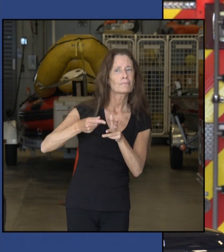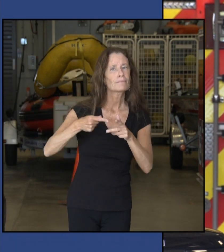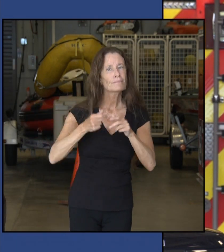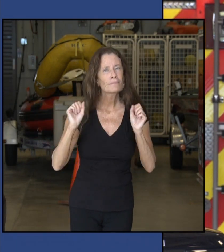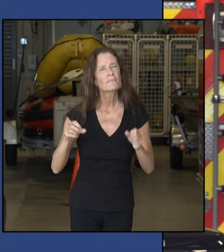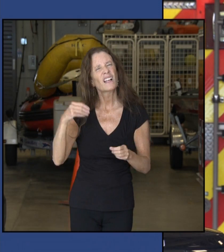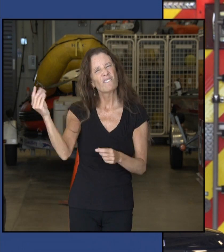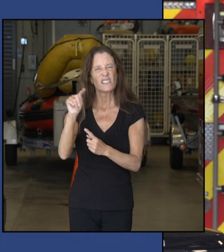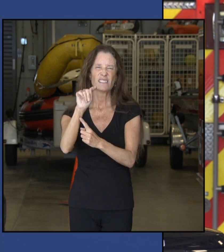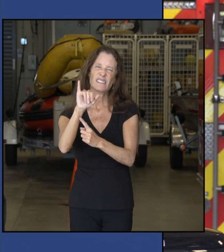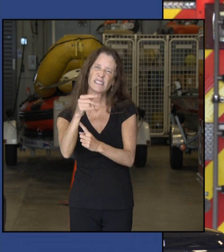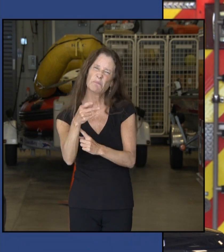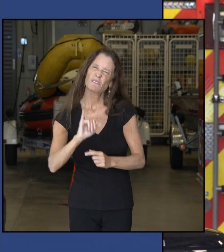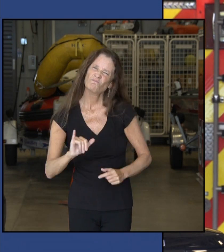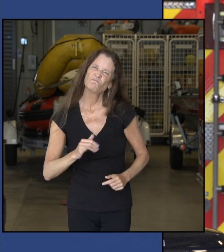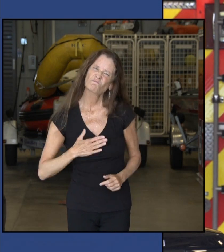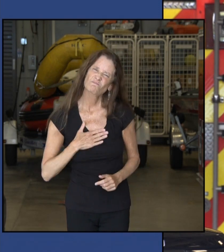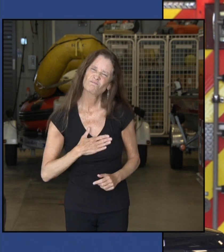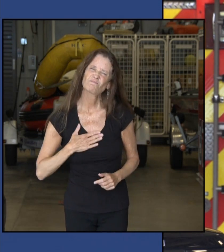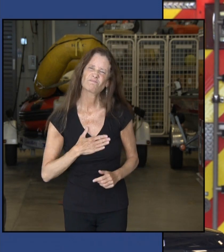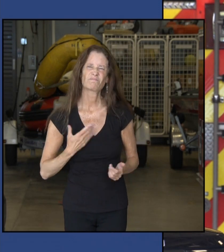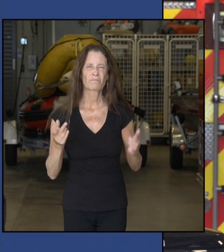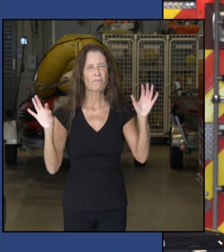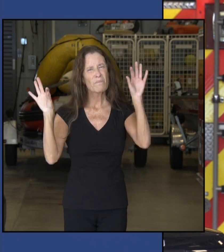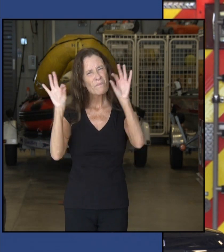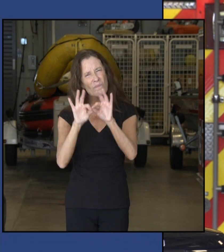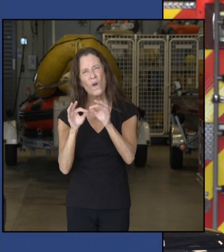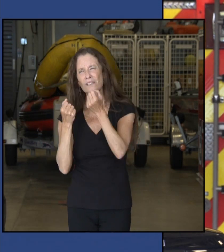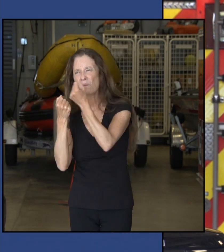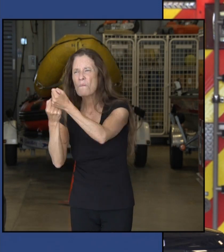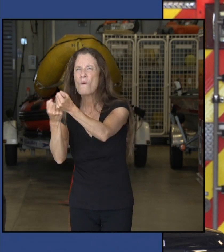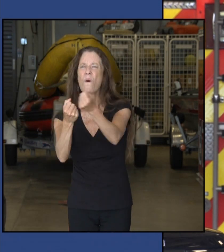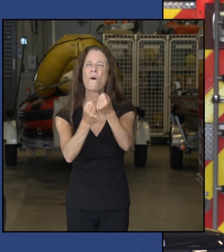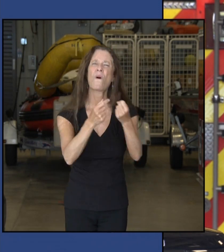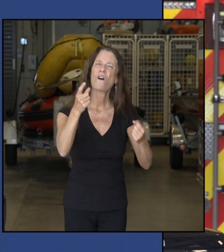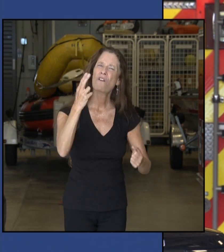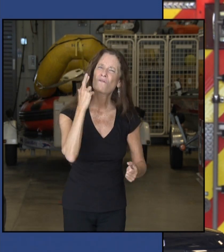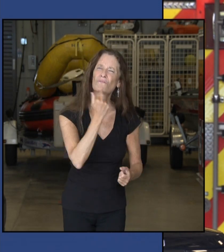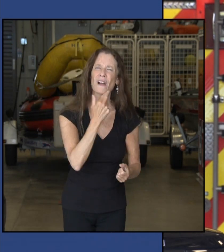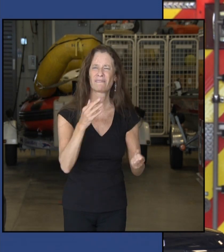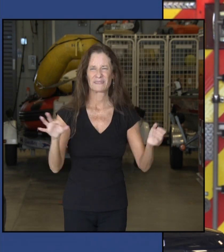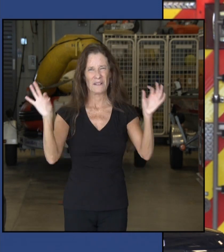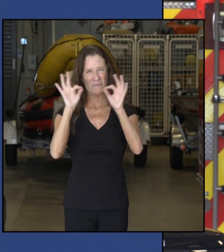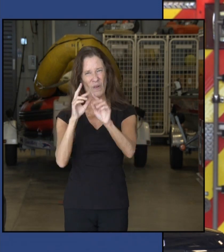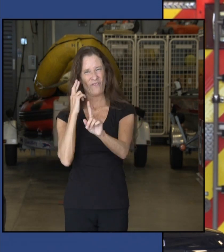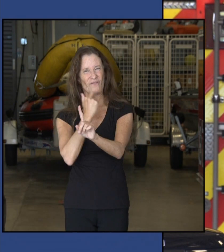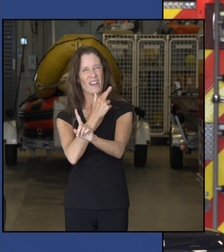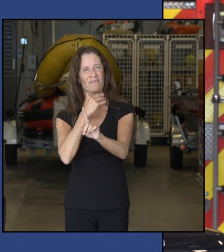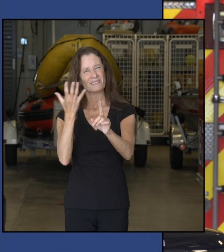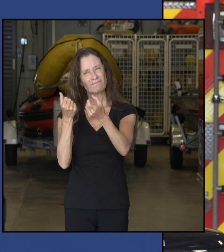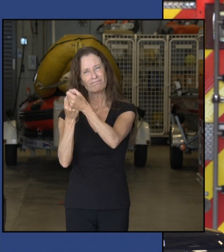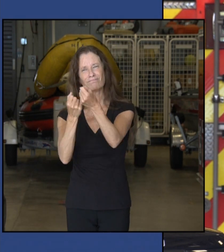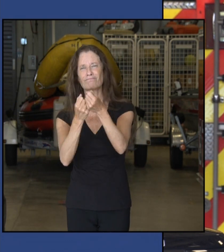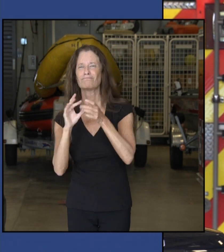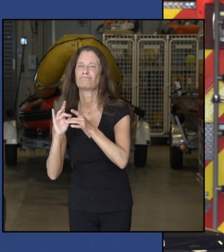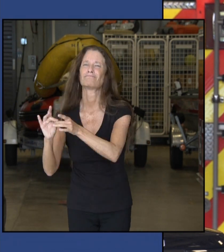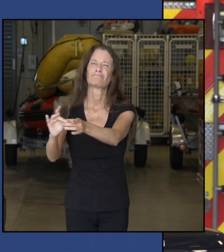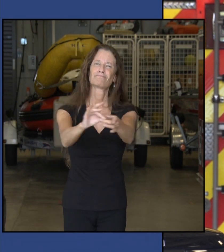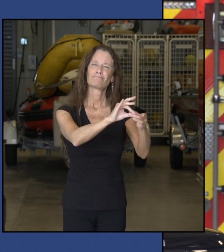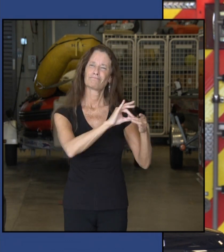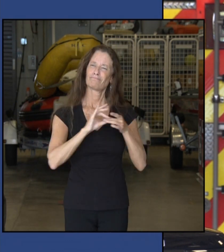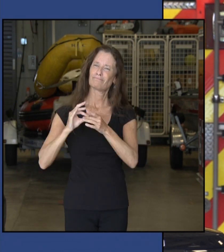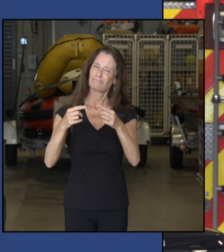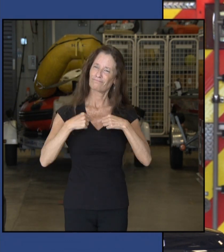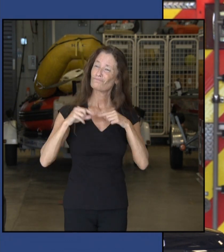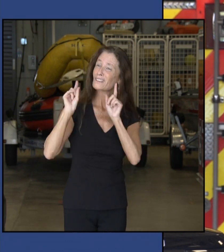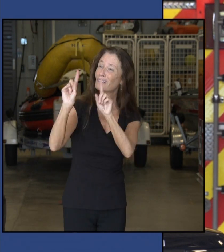workers and show them that we value what they do for us. Let them know that their loyal customers will be there, and we